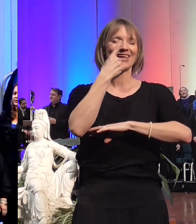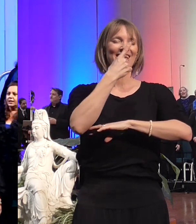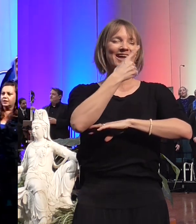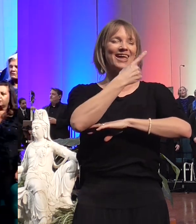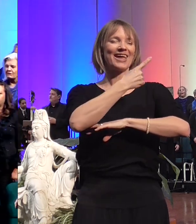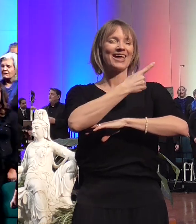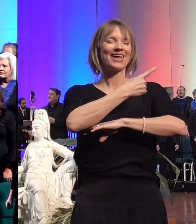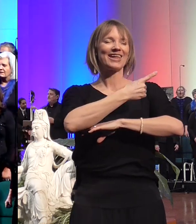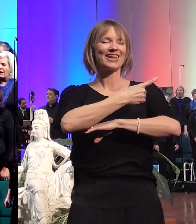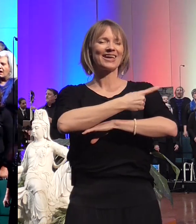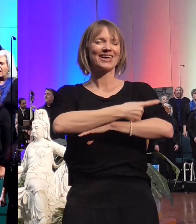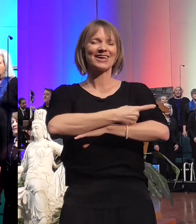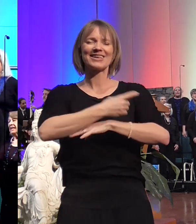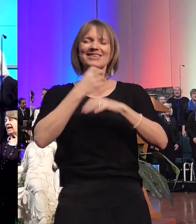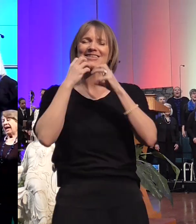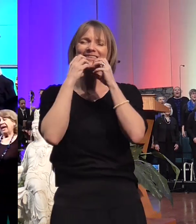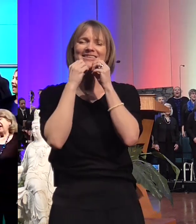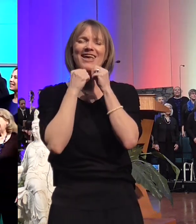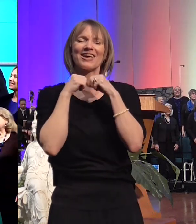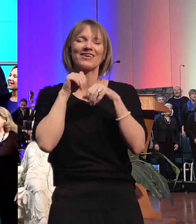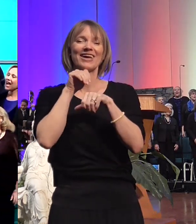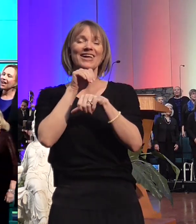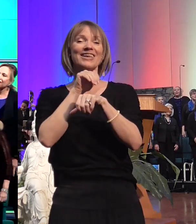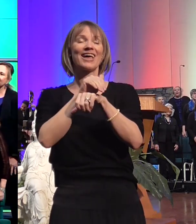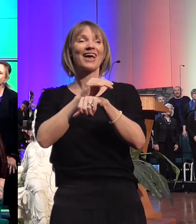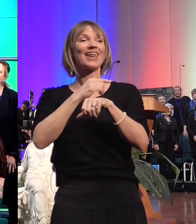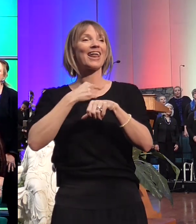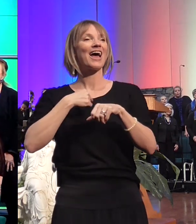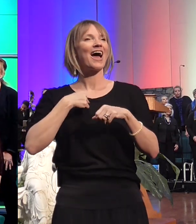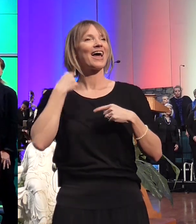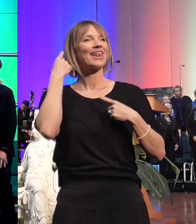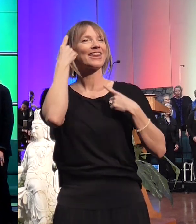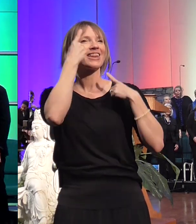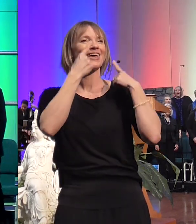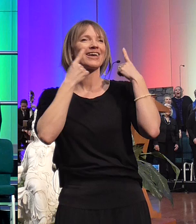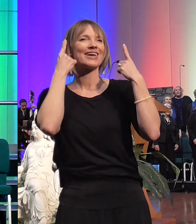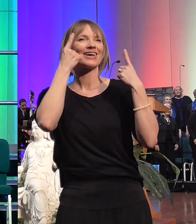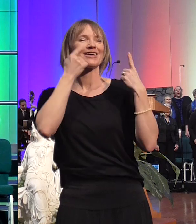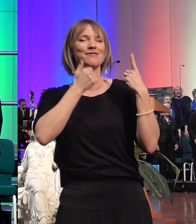night, sacred night, and I think to